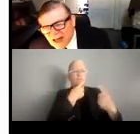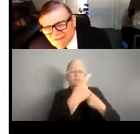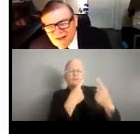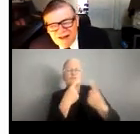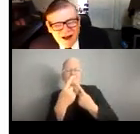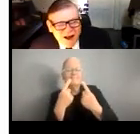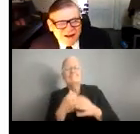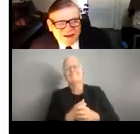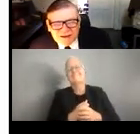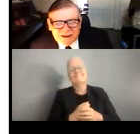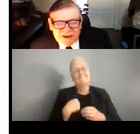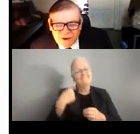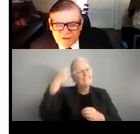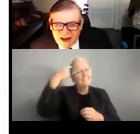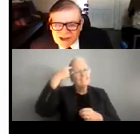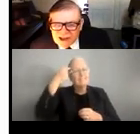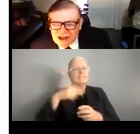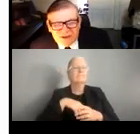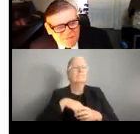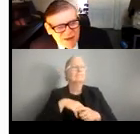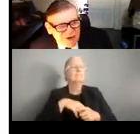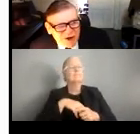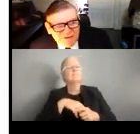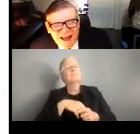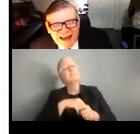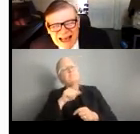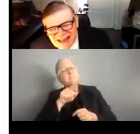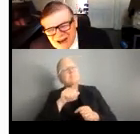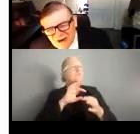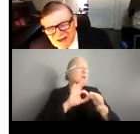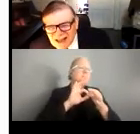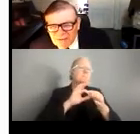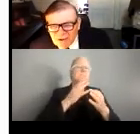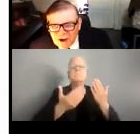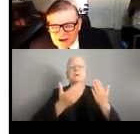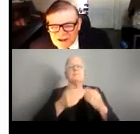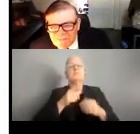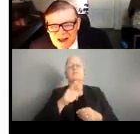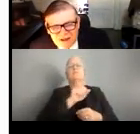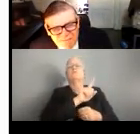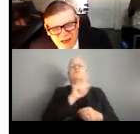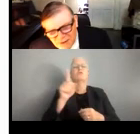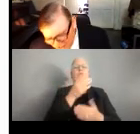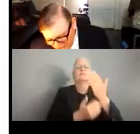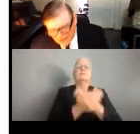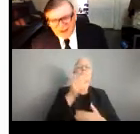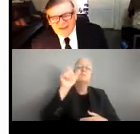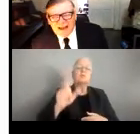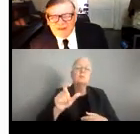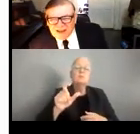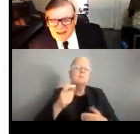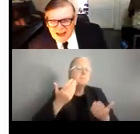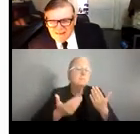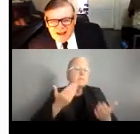you would have the sort of relationships that maybe you would have had as a non-disabled person. So maybe there is still